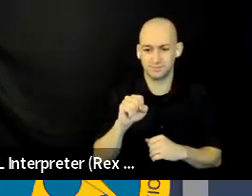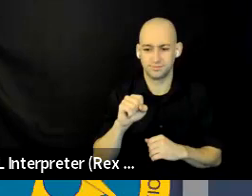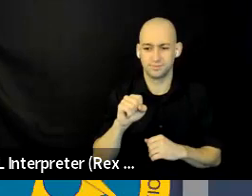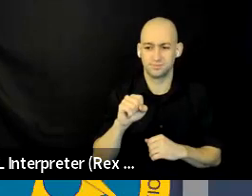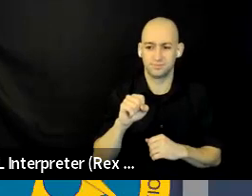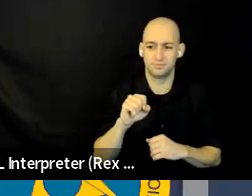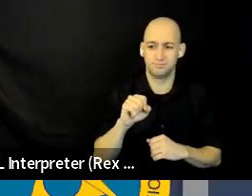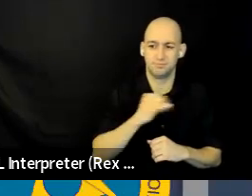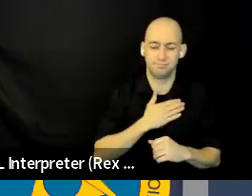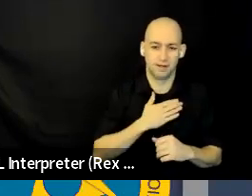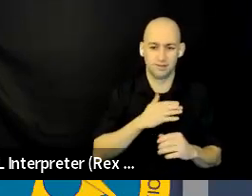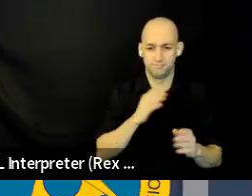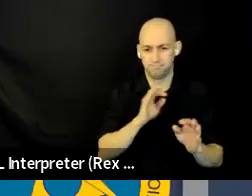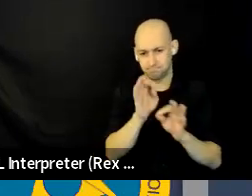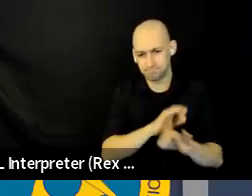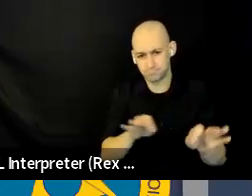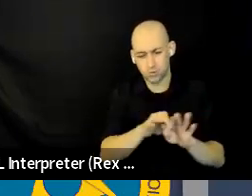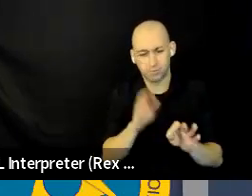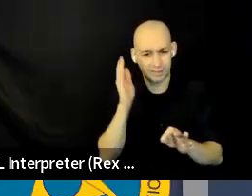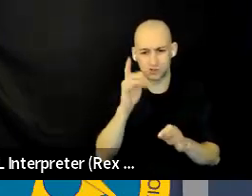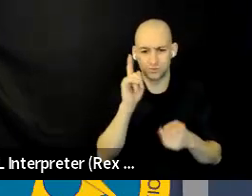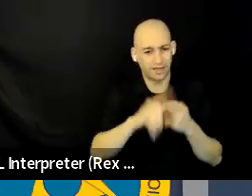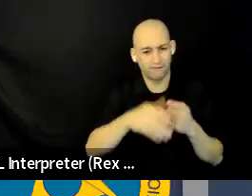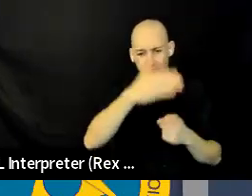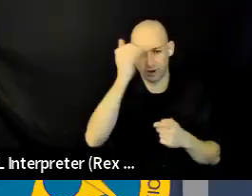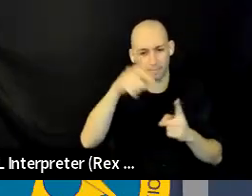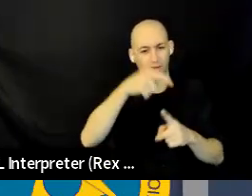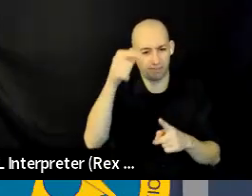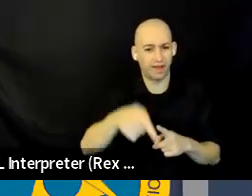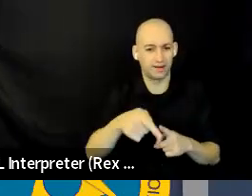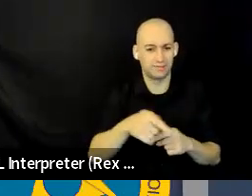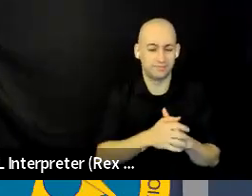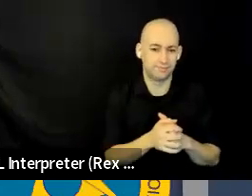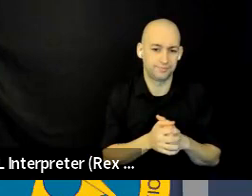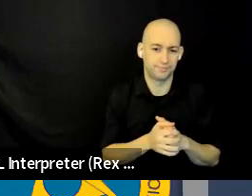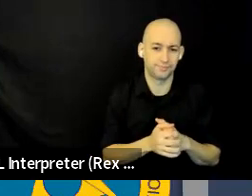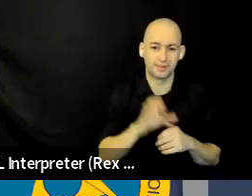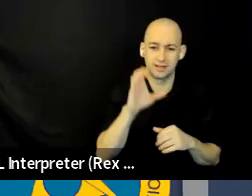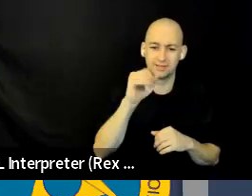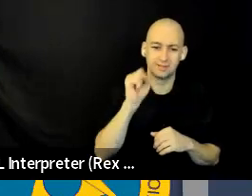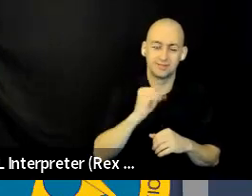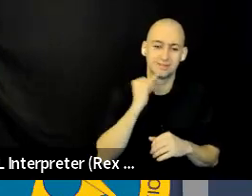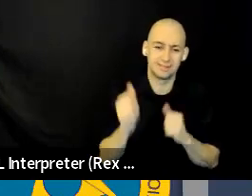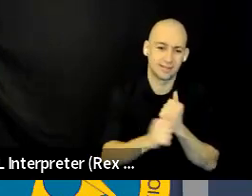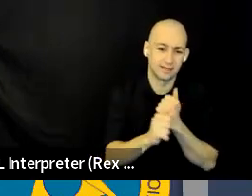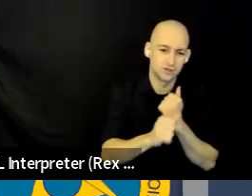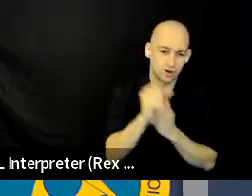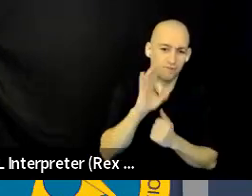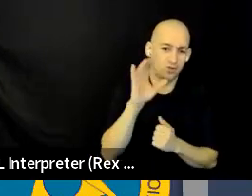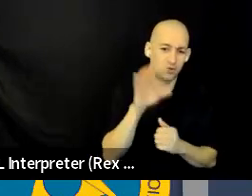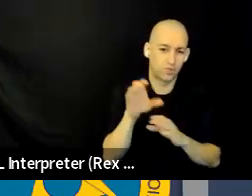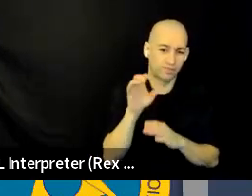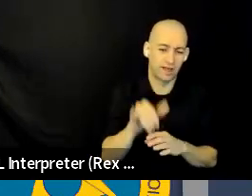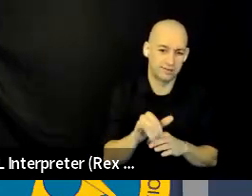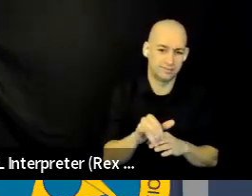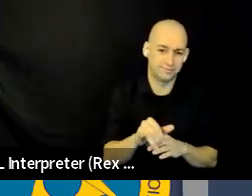message is that we can't forget about goods movement. And we think that the CSIS is in danger of doing that very